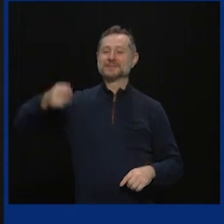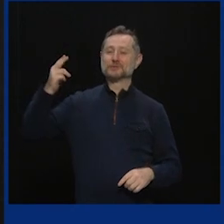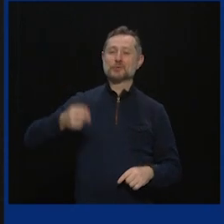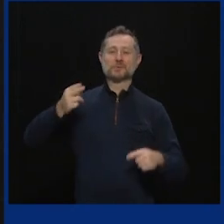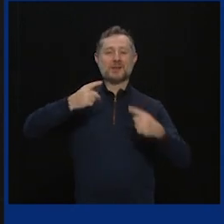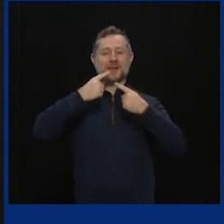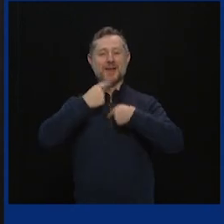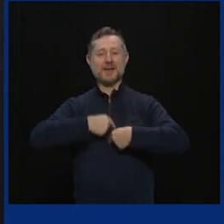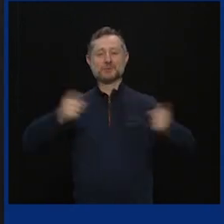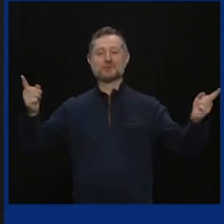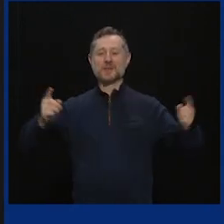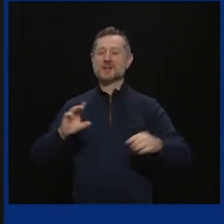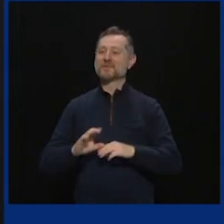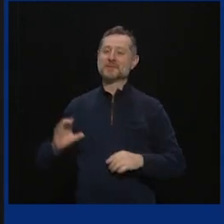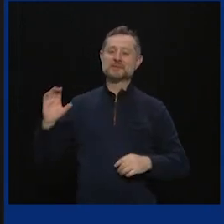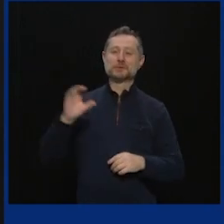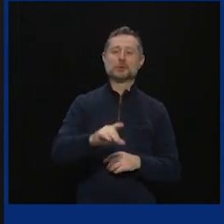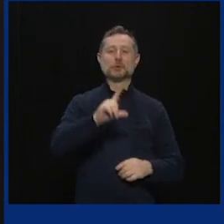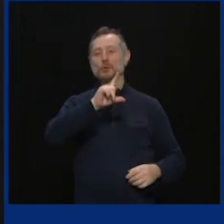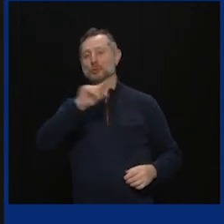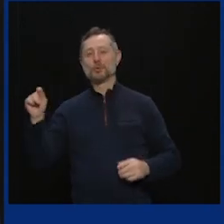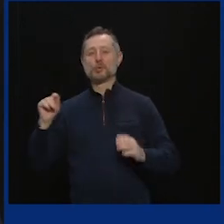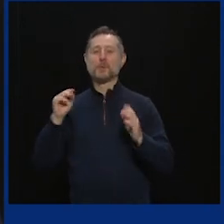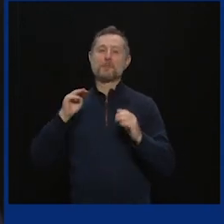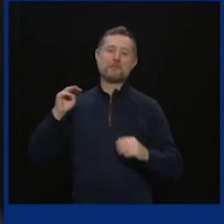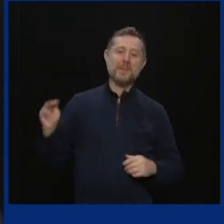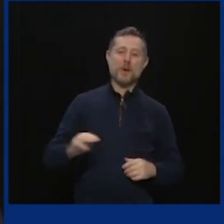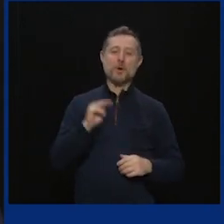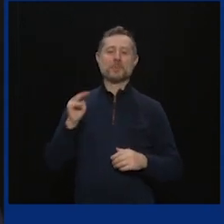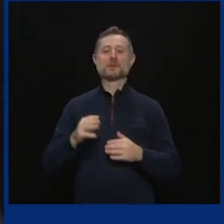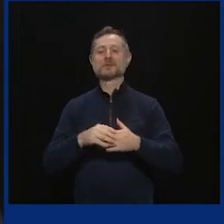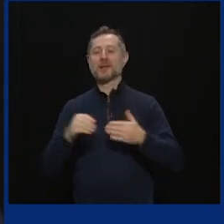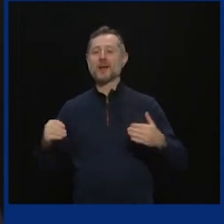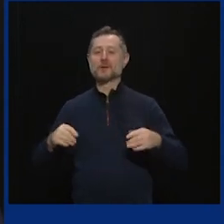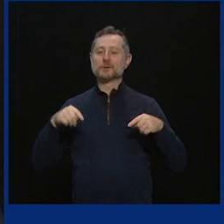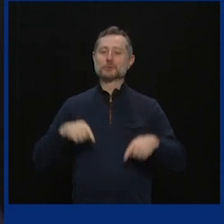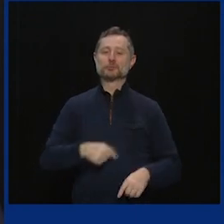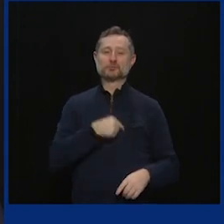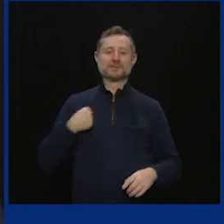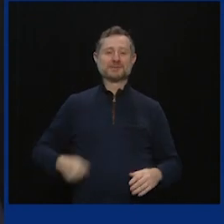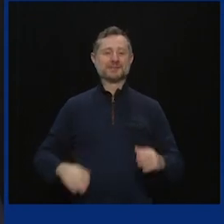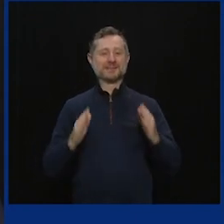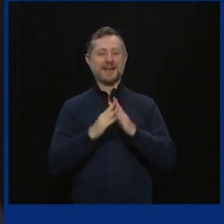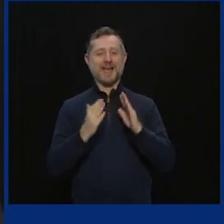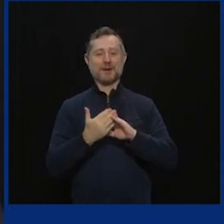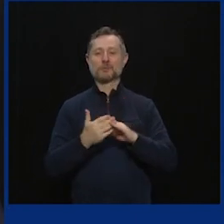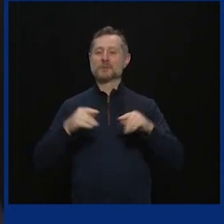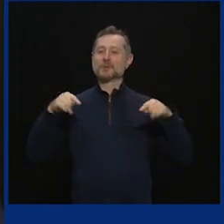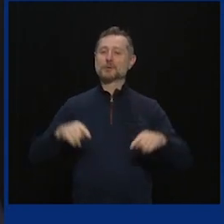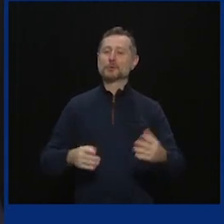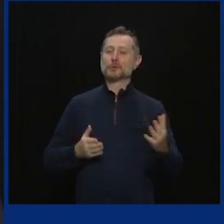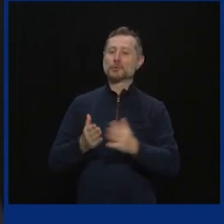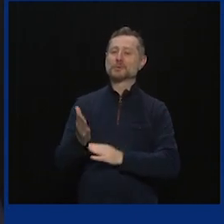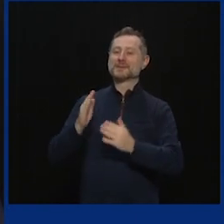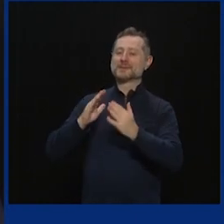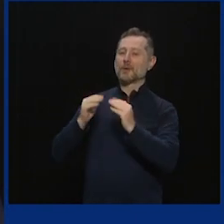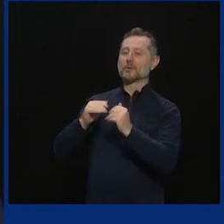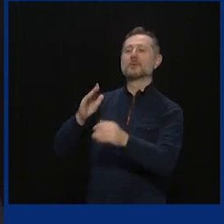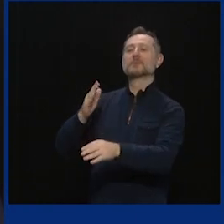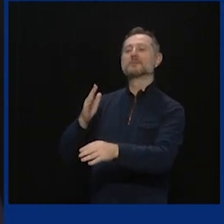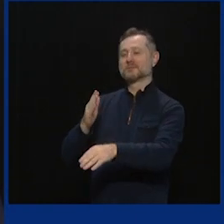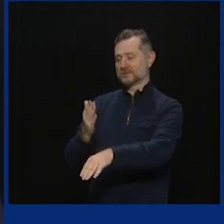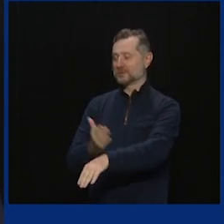investment of $20 million to Chinatown through the Downtown Revitalization Initiative. Thank you to